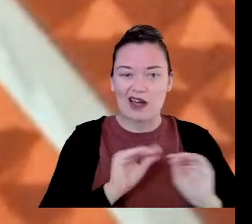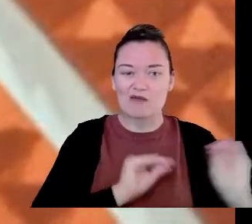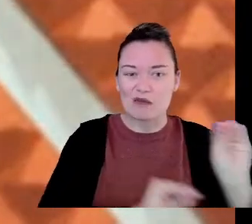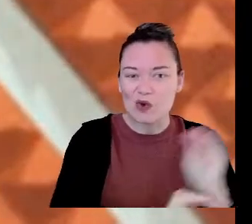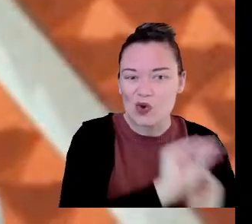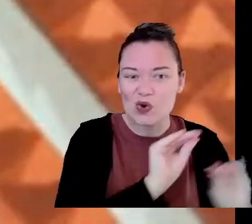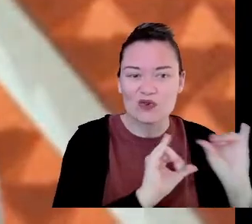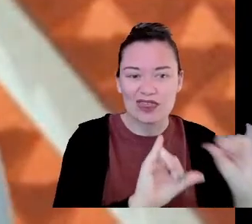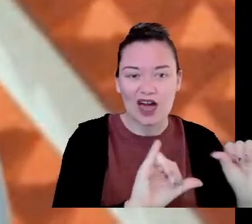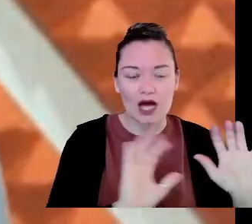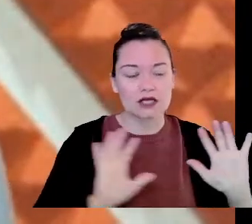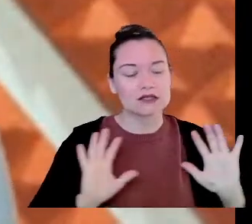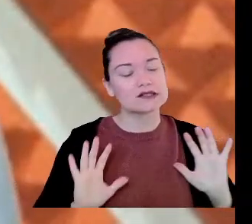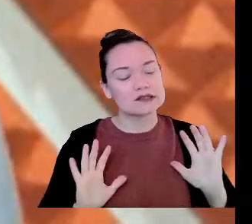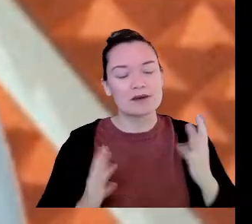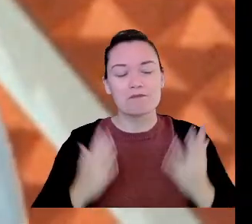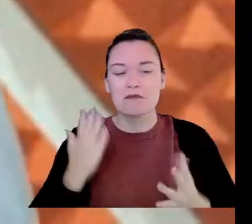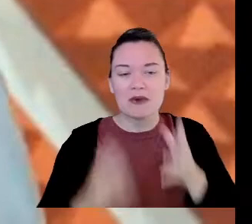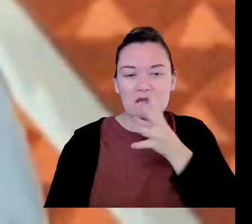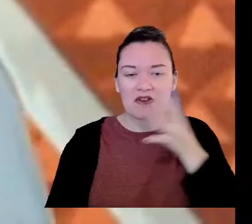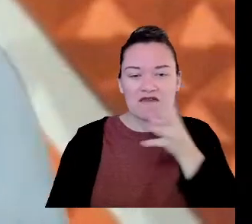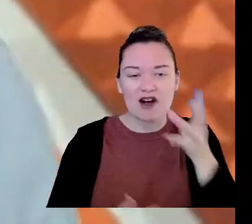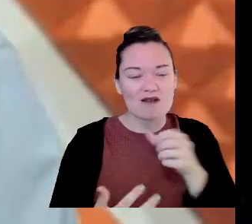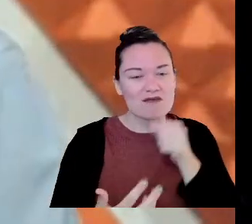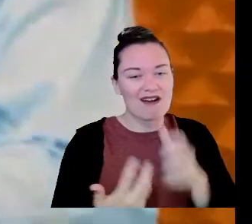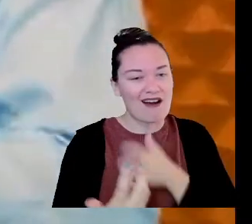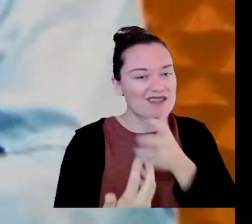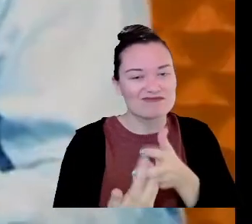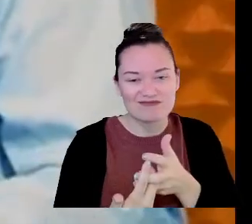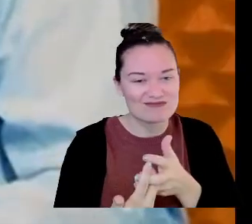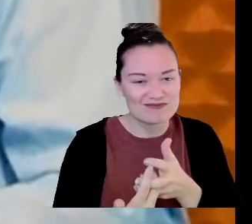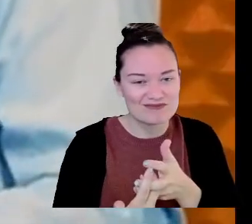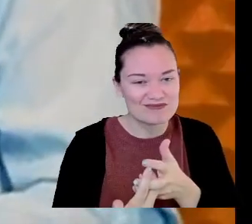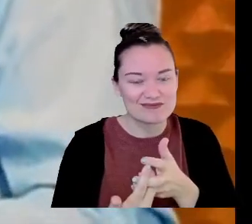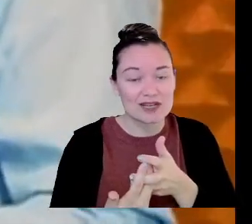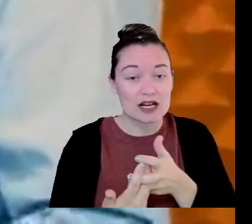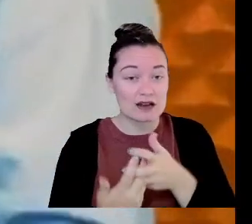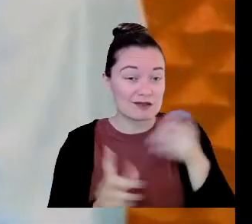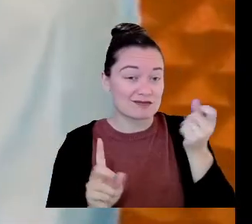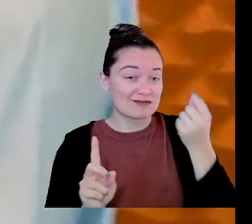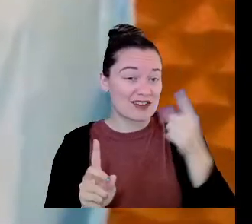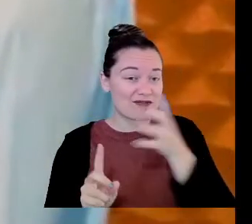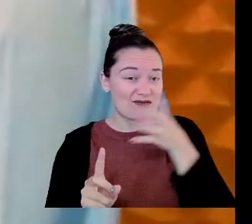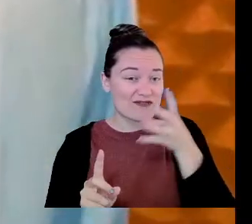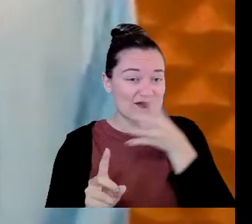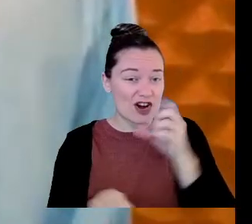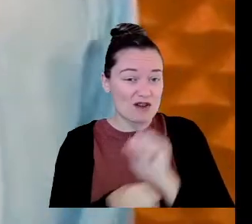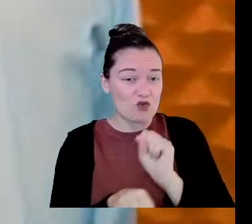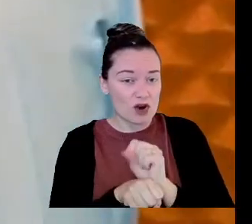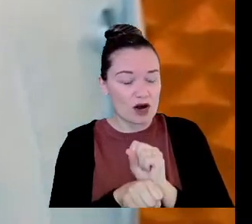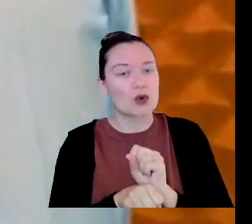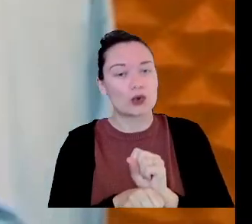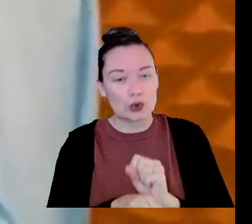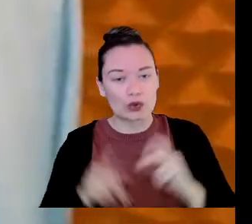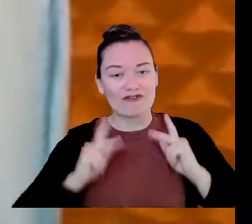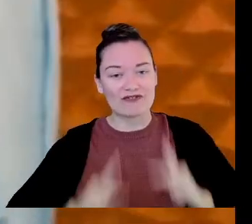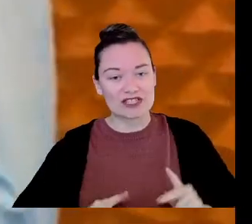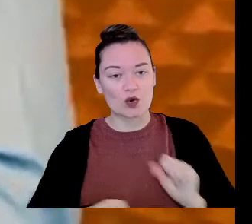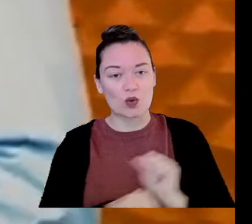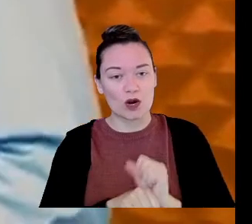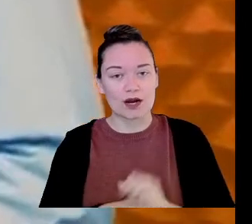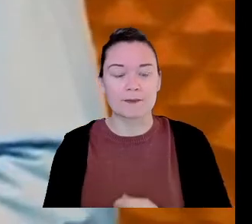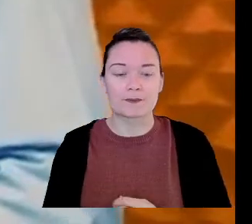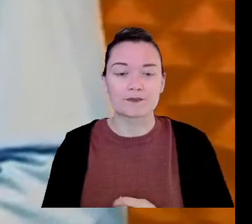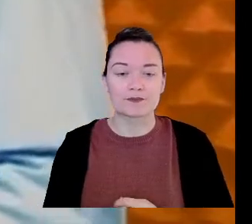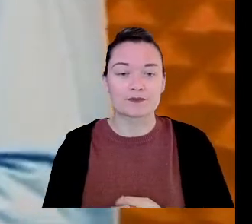that, then farming's not your gig, because all of farming for the most part is very physical.